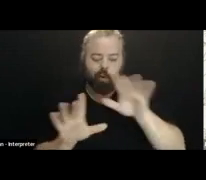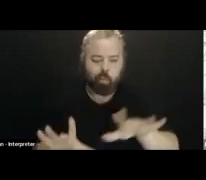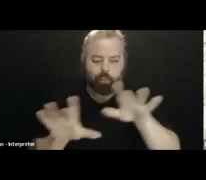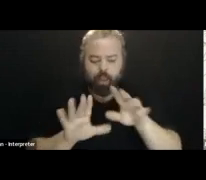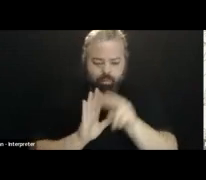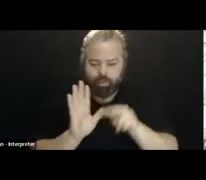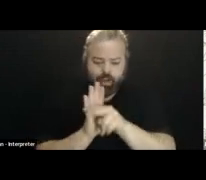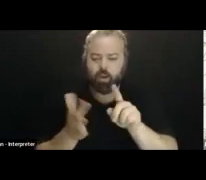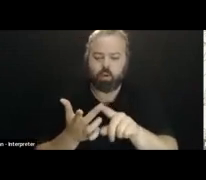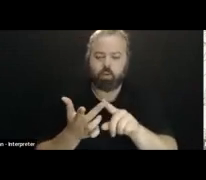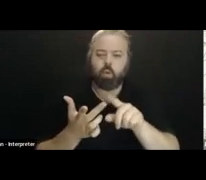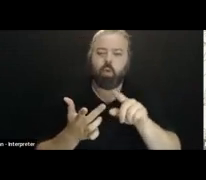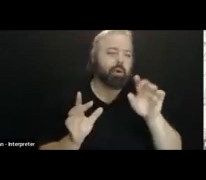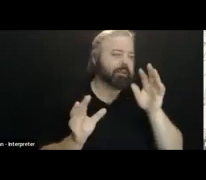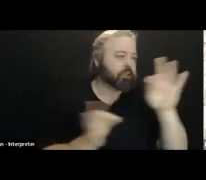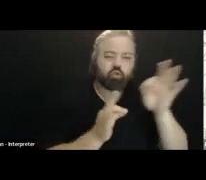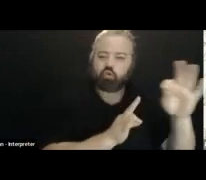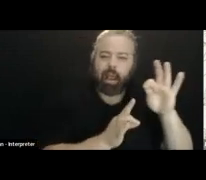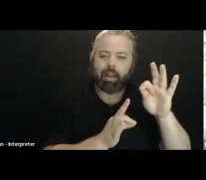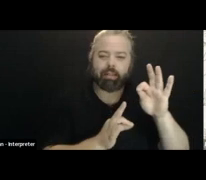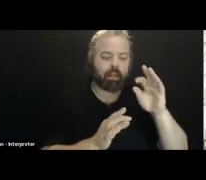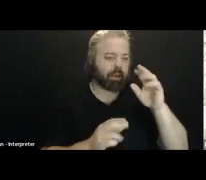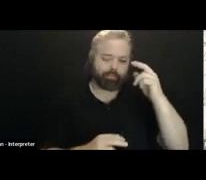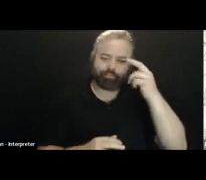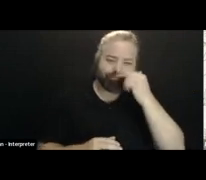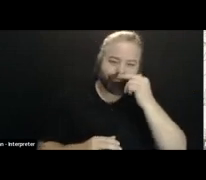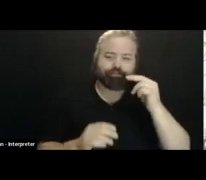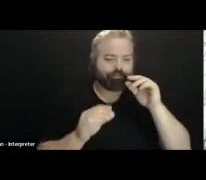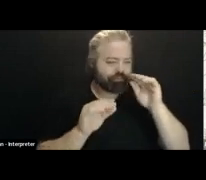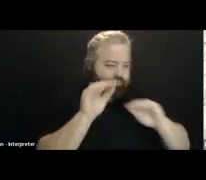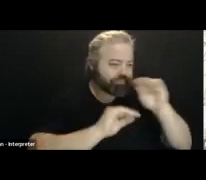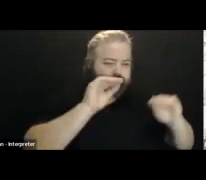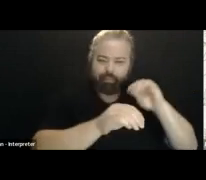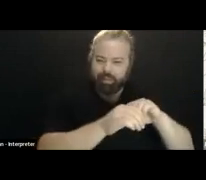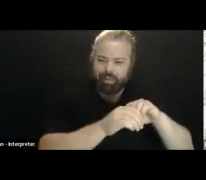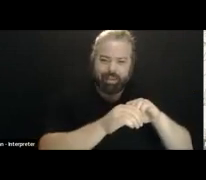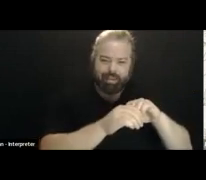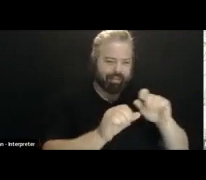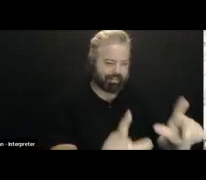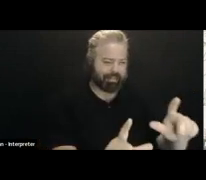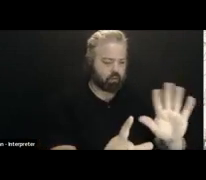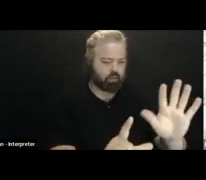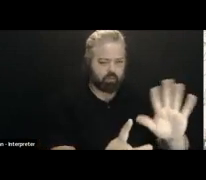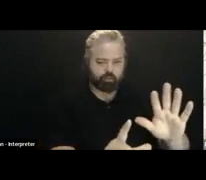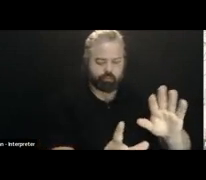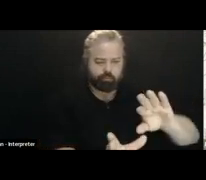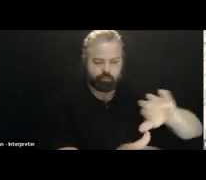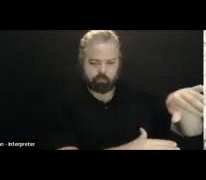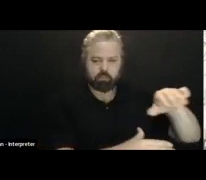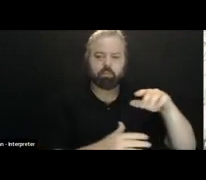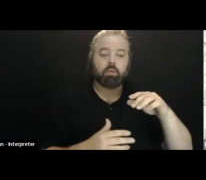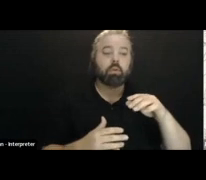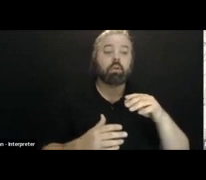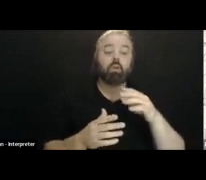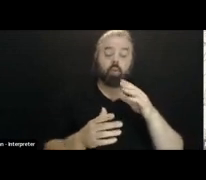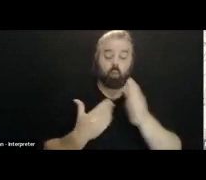A lot of those aspects is more about having the content that matter to stand out as being